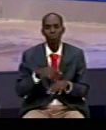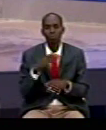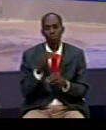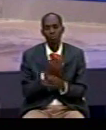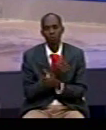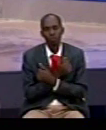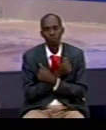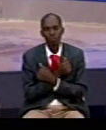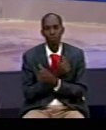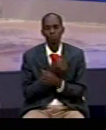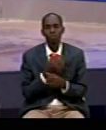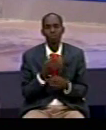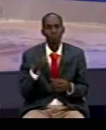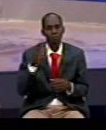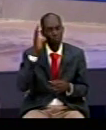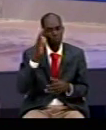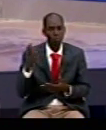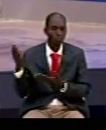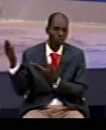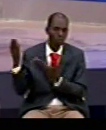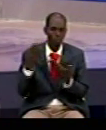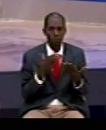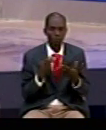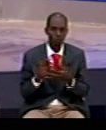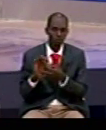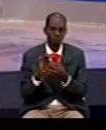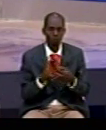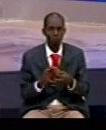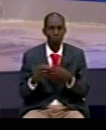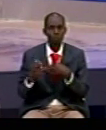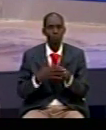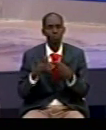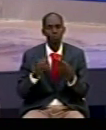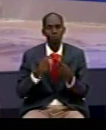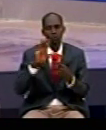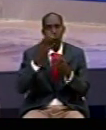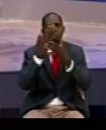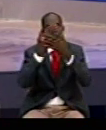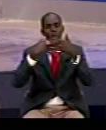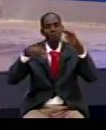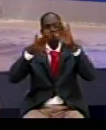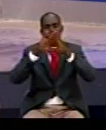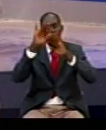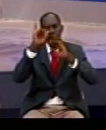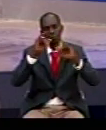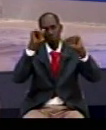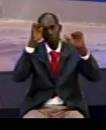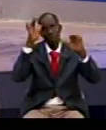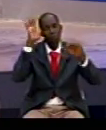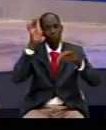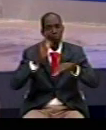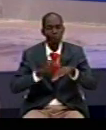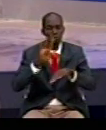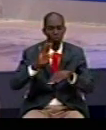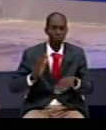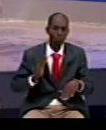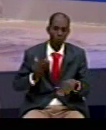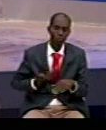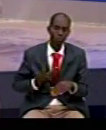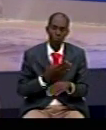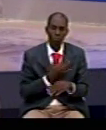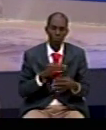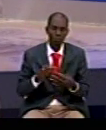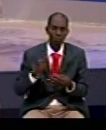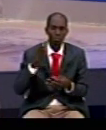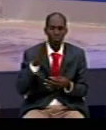heaven. It will reconcile you to the Heavenly Father. It will touch your soul and touch your spirit. There's a touch of recreation.